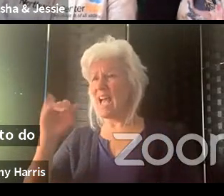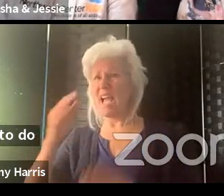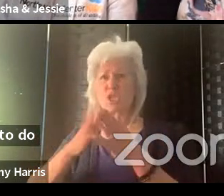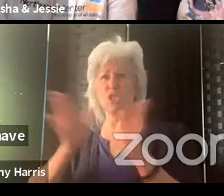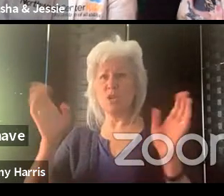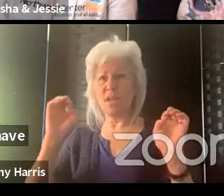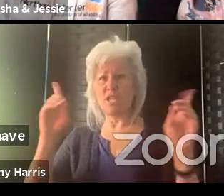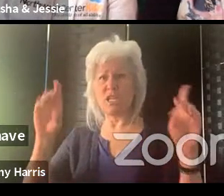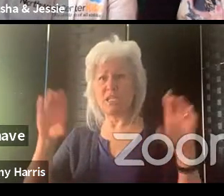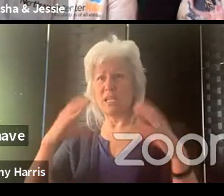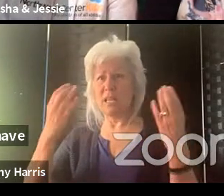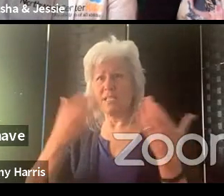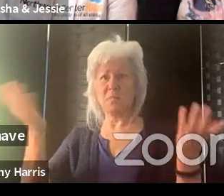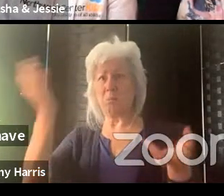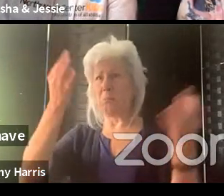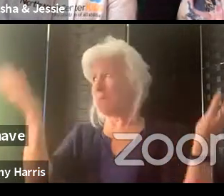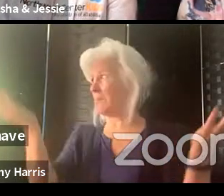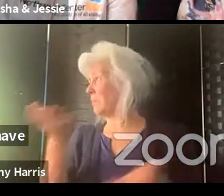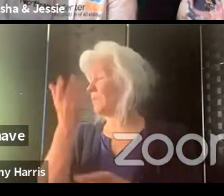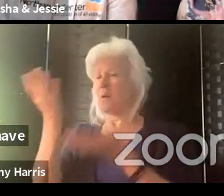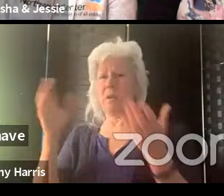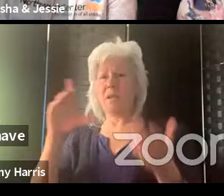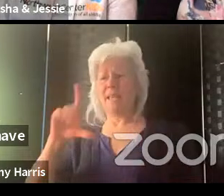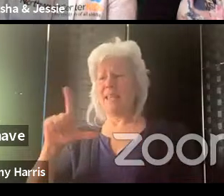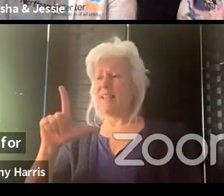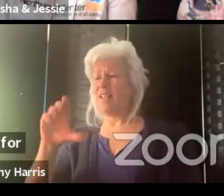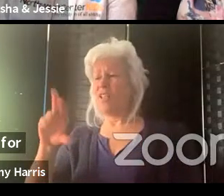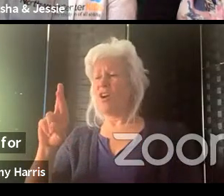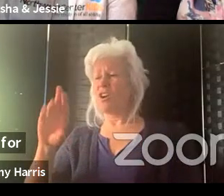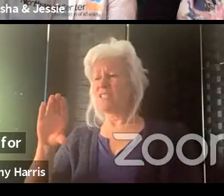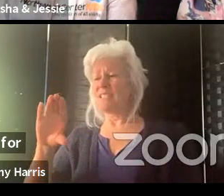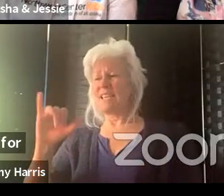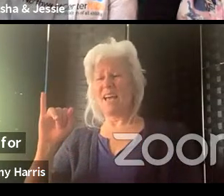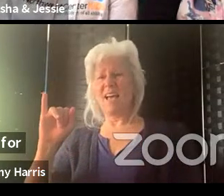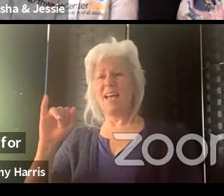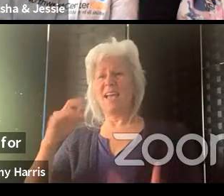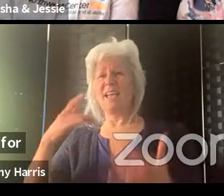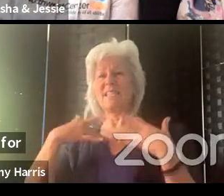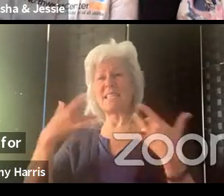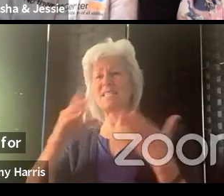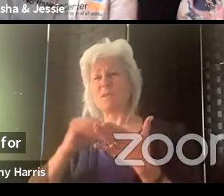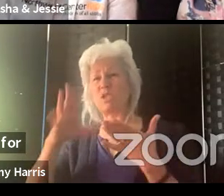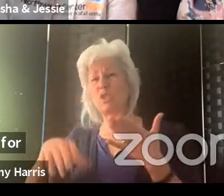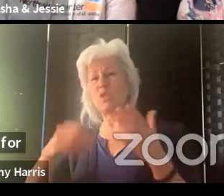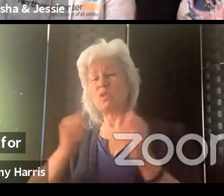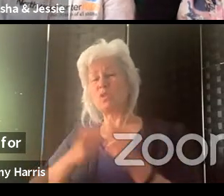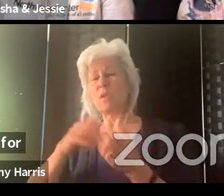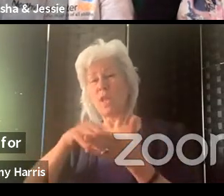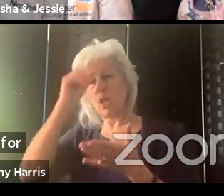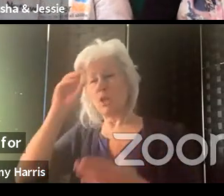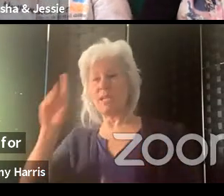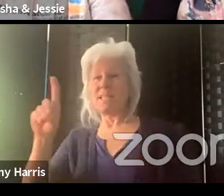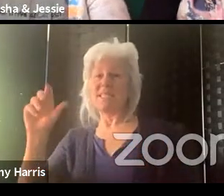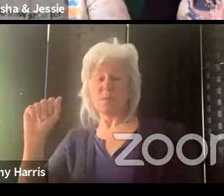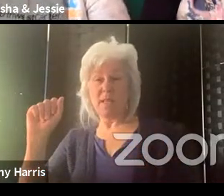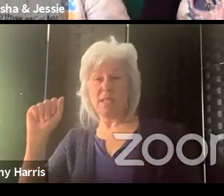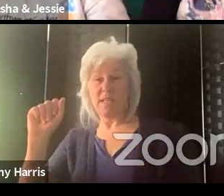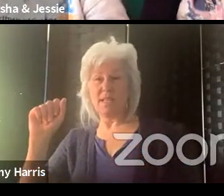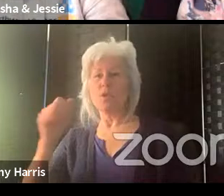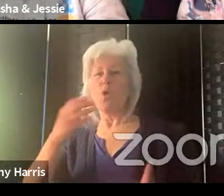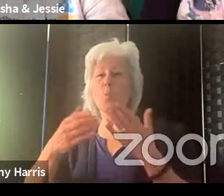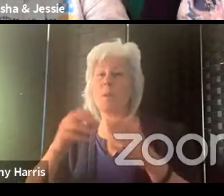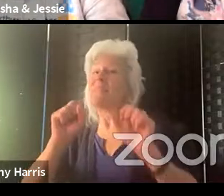education classes. LRCI is usually students with a learning disability or those who can learn but need